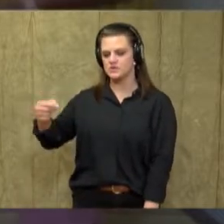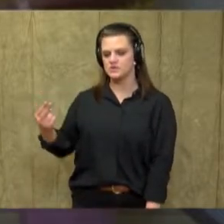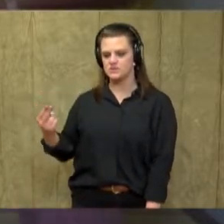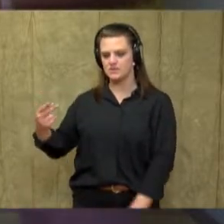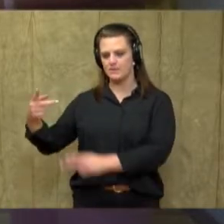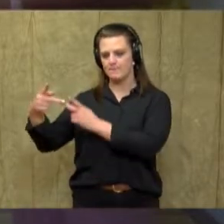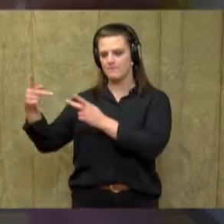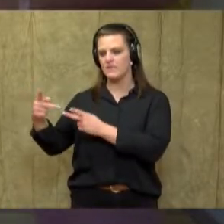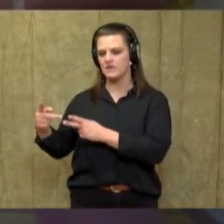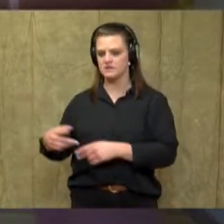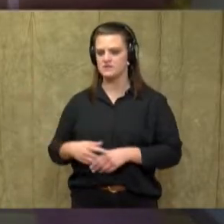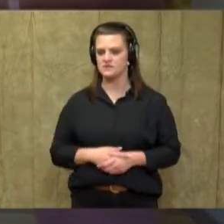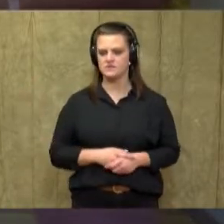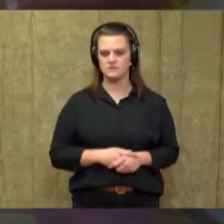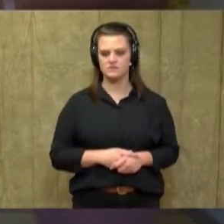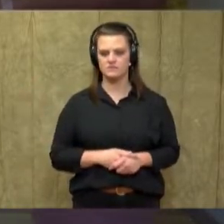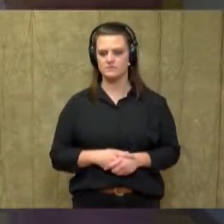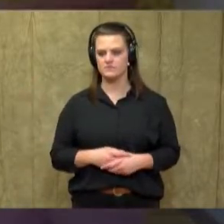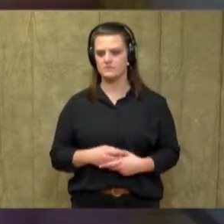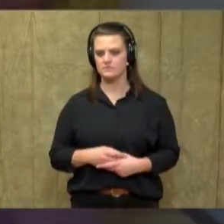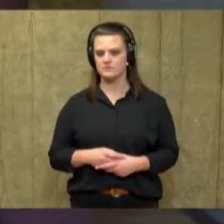place.